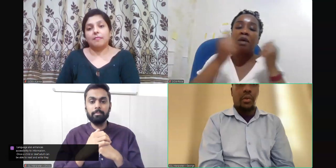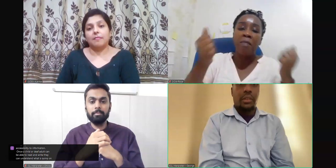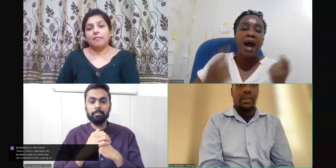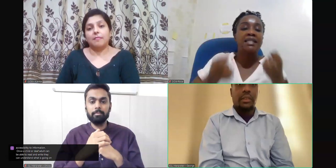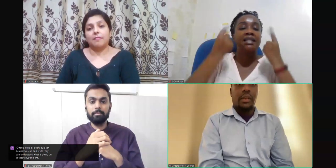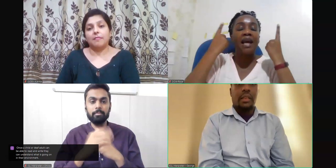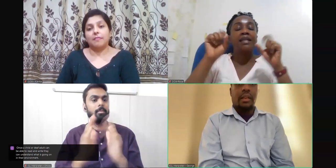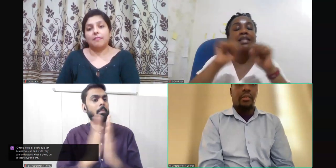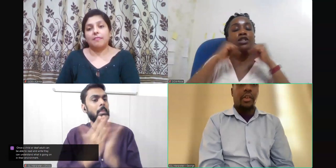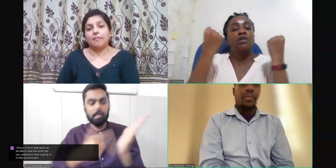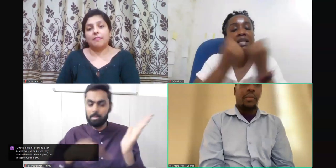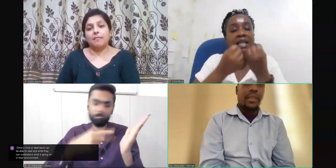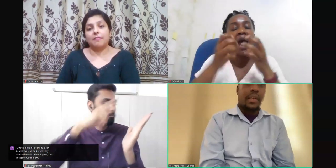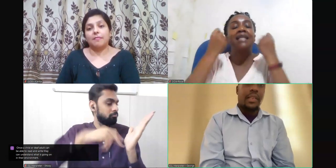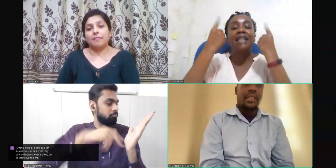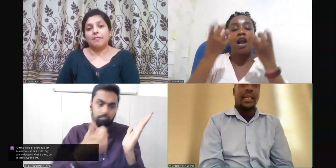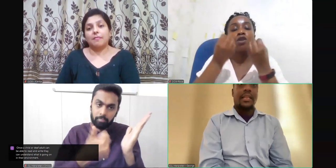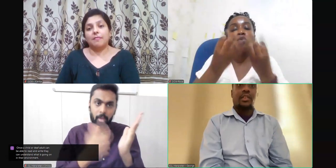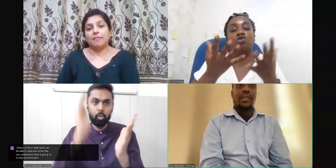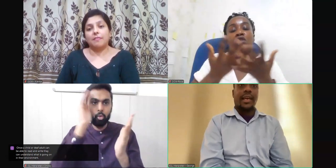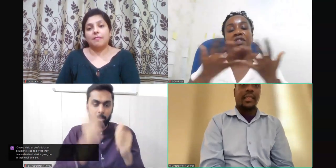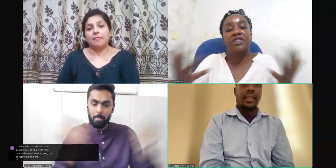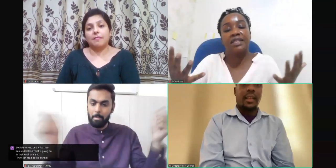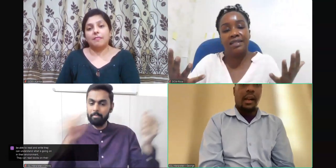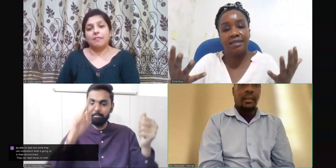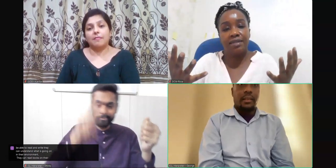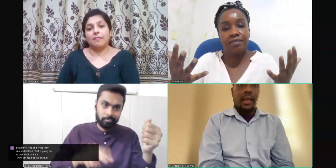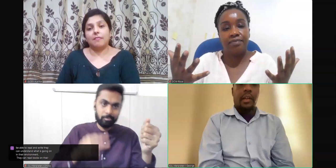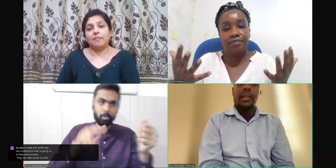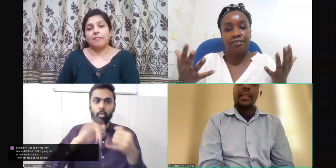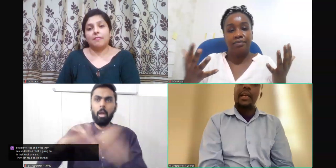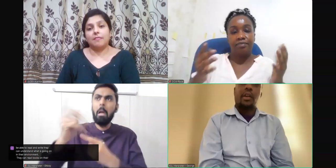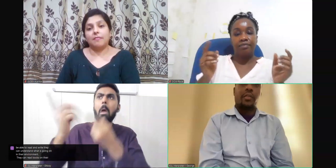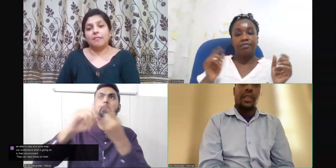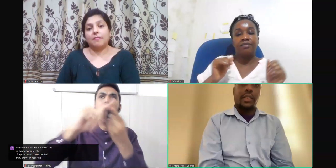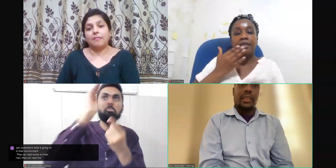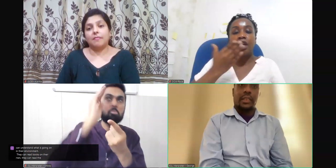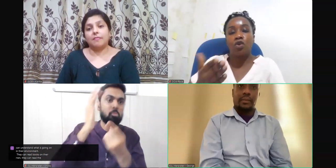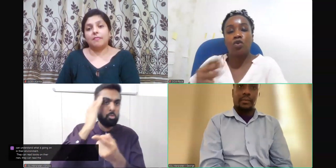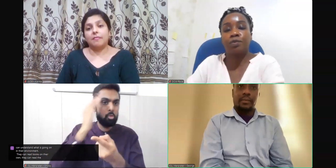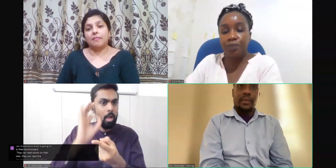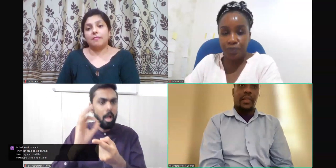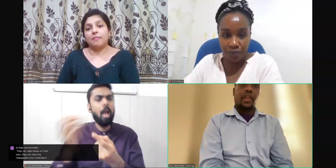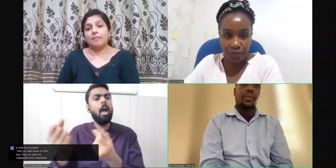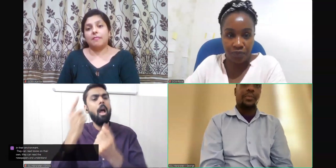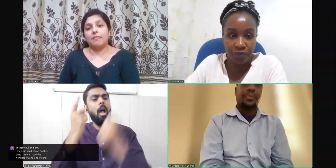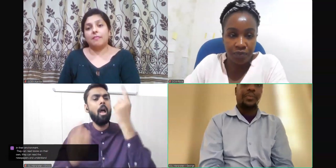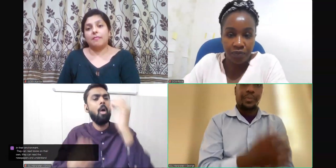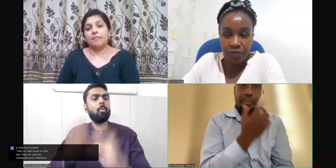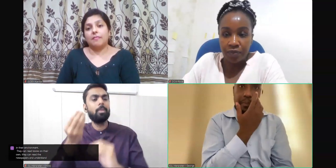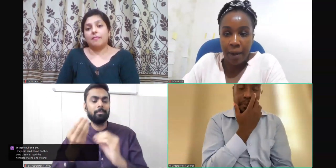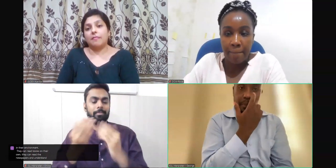on their own, they can read the newspapers and understand the society and understand a lot of things. Thank you.